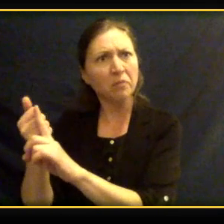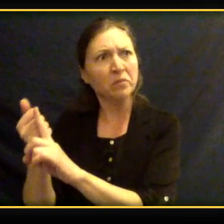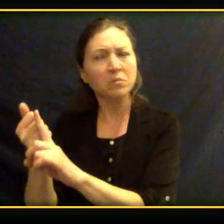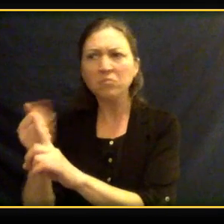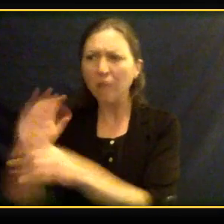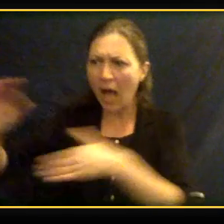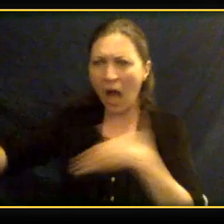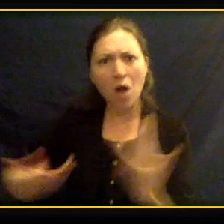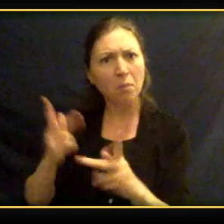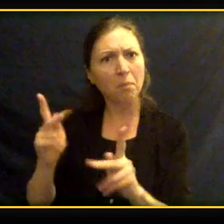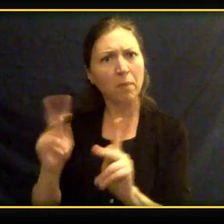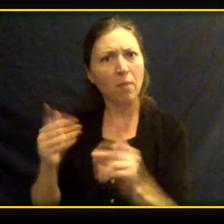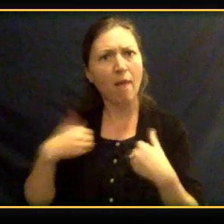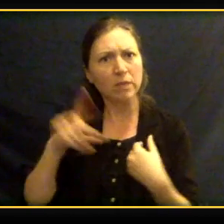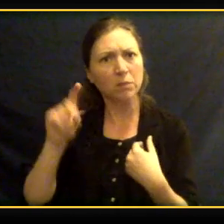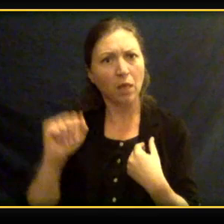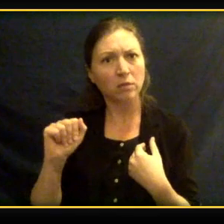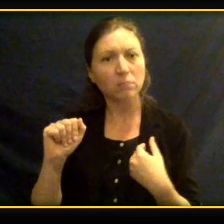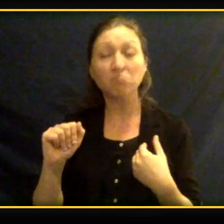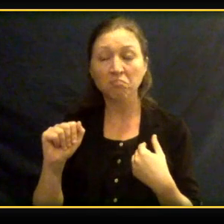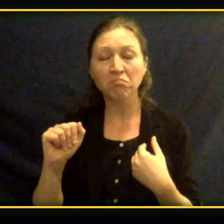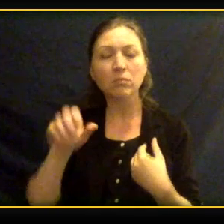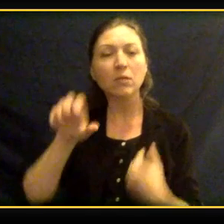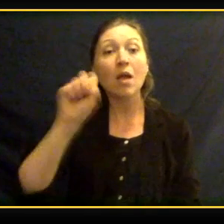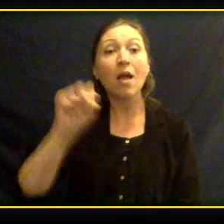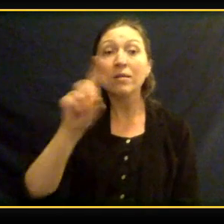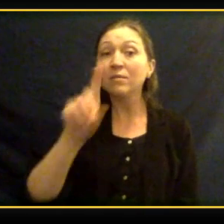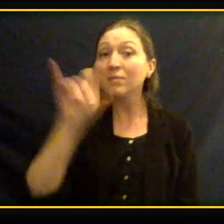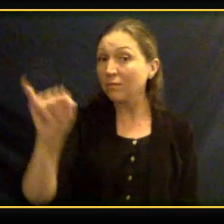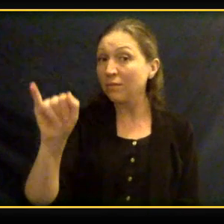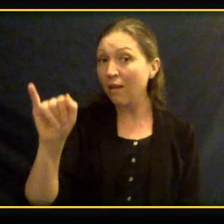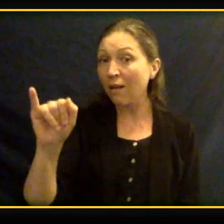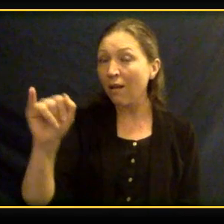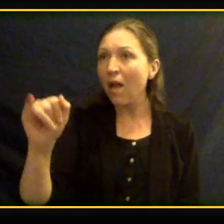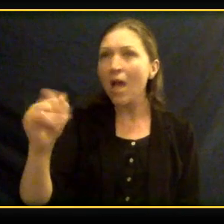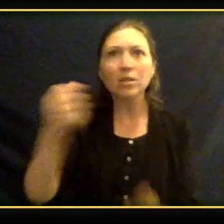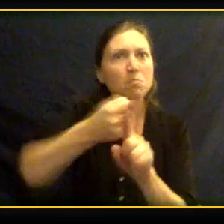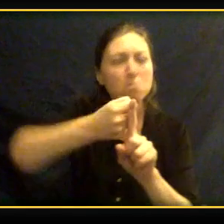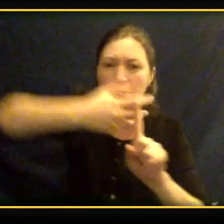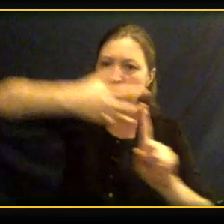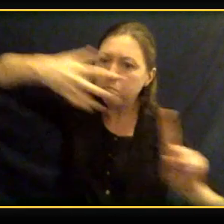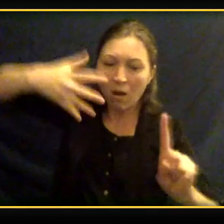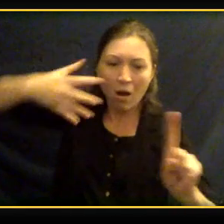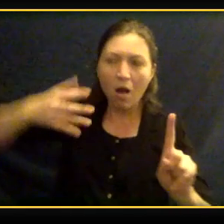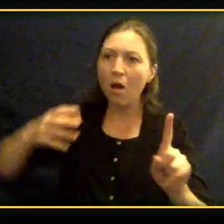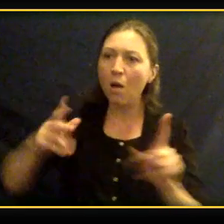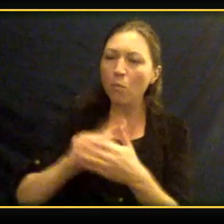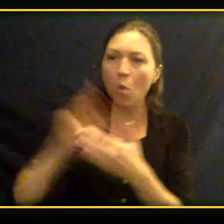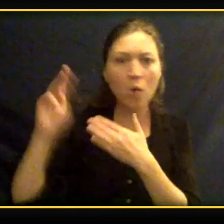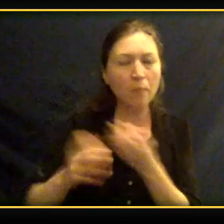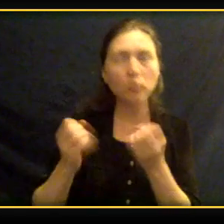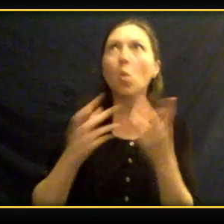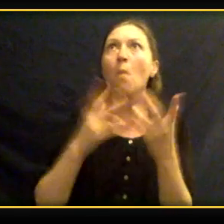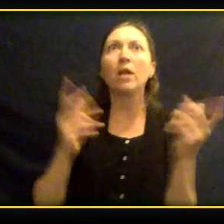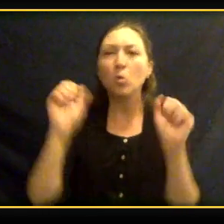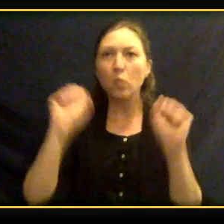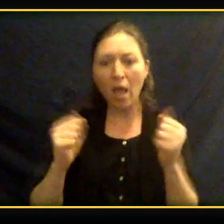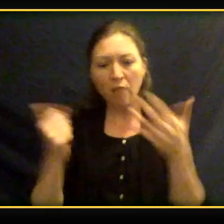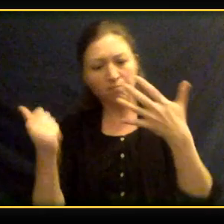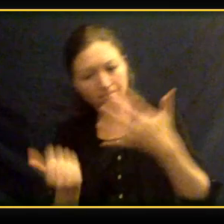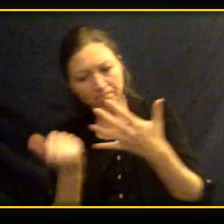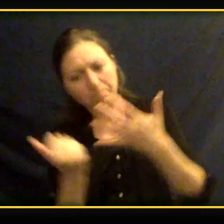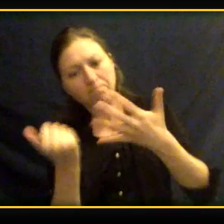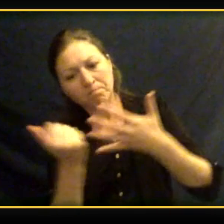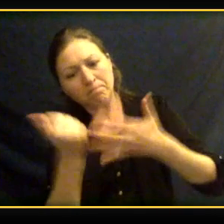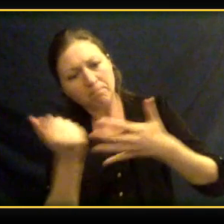Since then, SDI has expanded their programming to build a pipeline of career success for people with